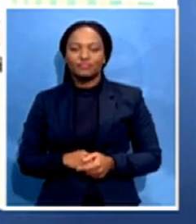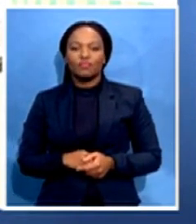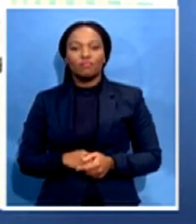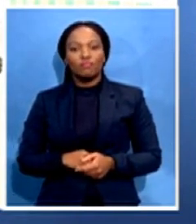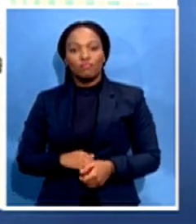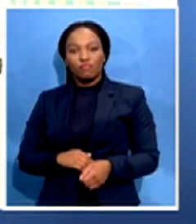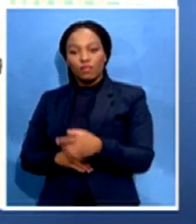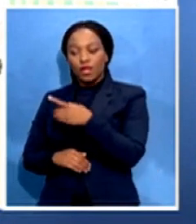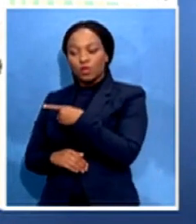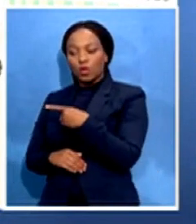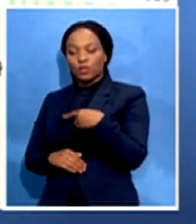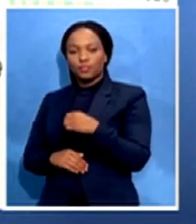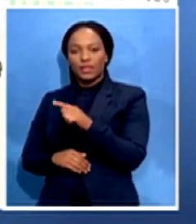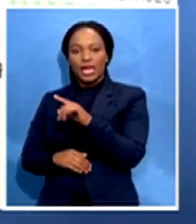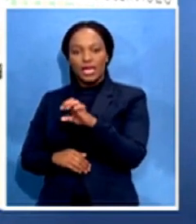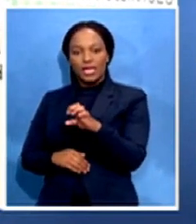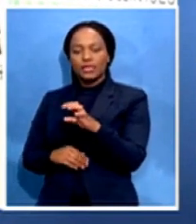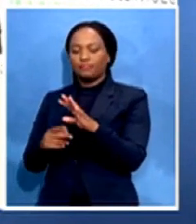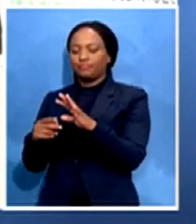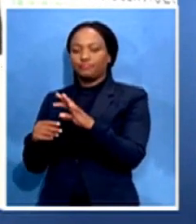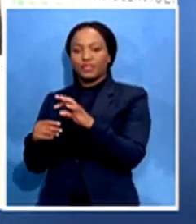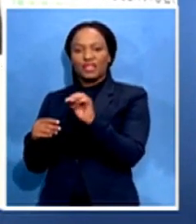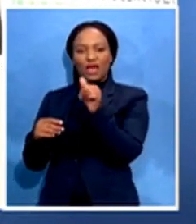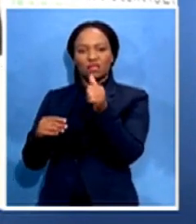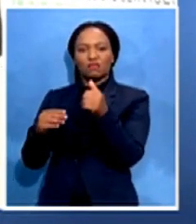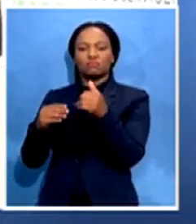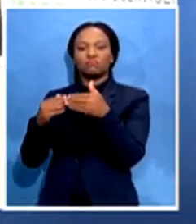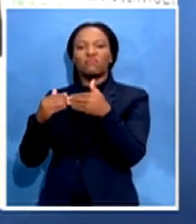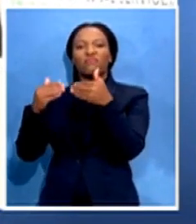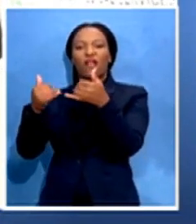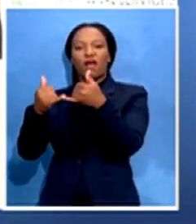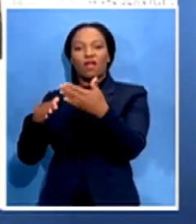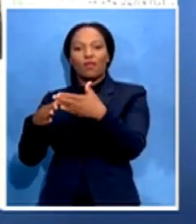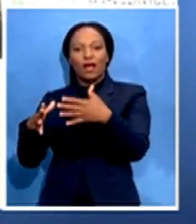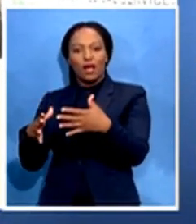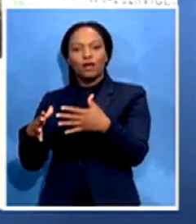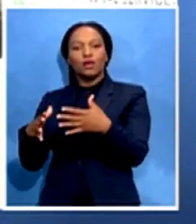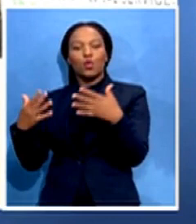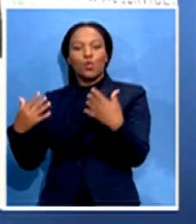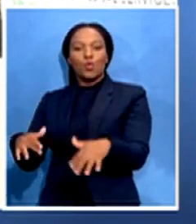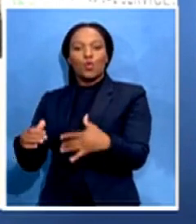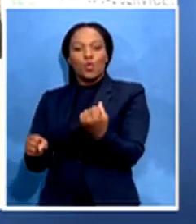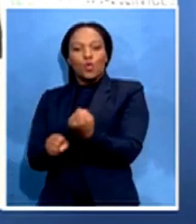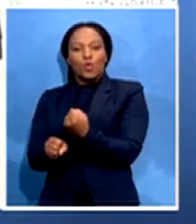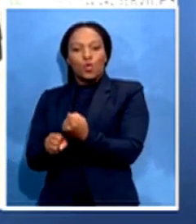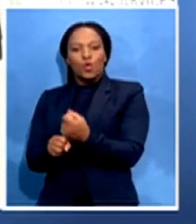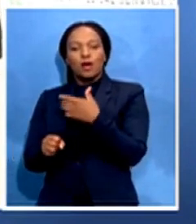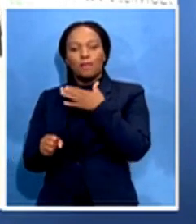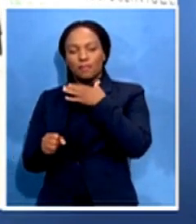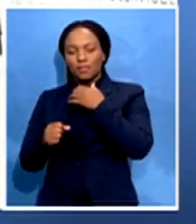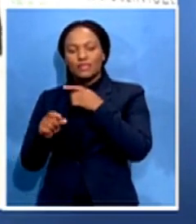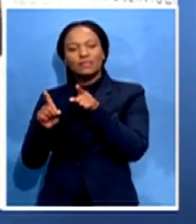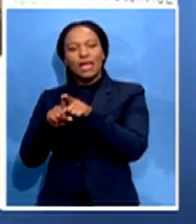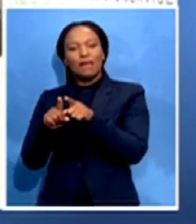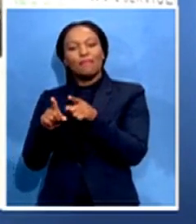are truly among the best of us, isn't it? I often call them our angels here on earth. No matter what